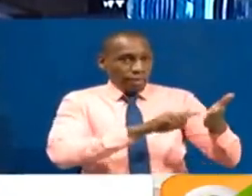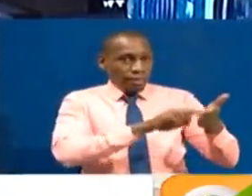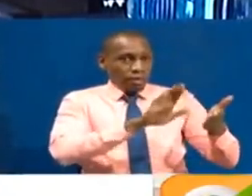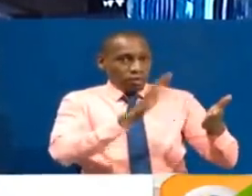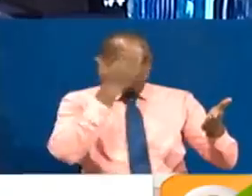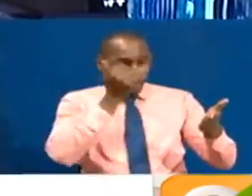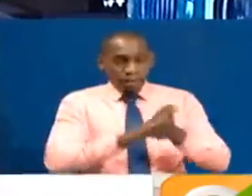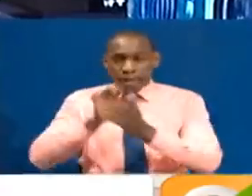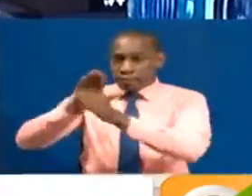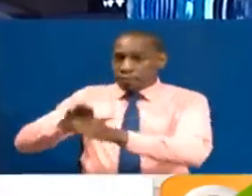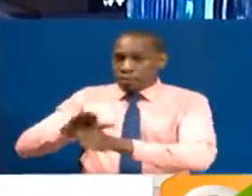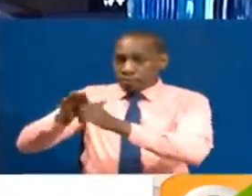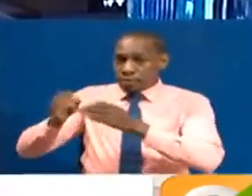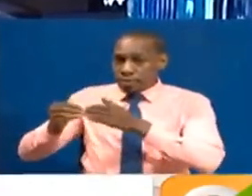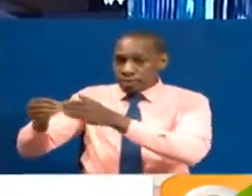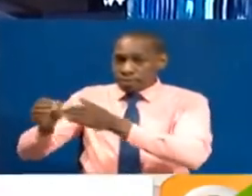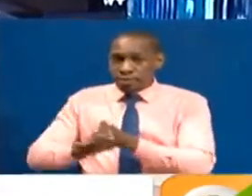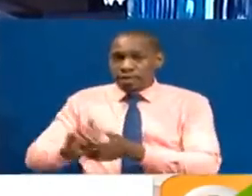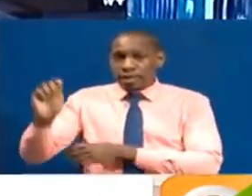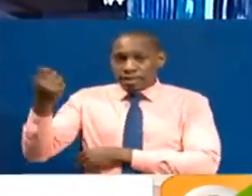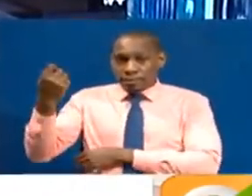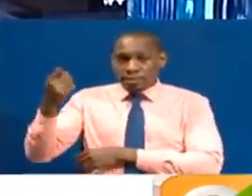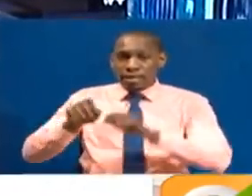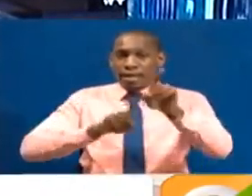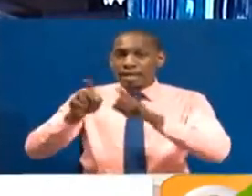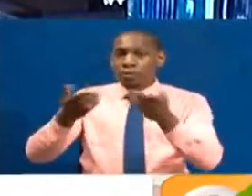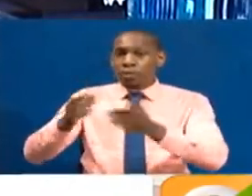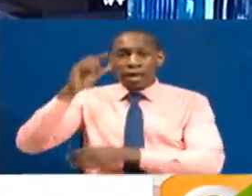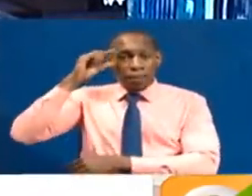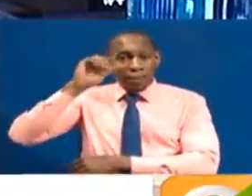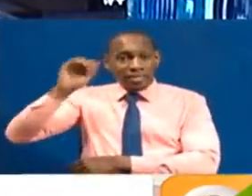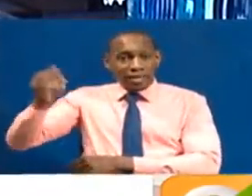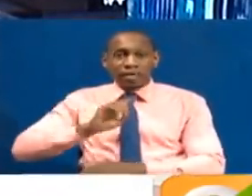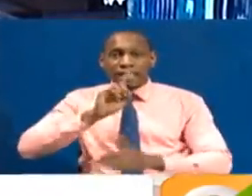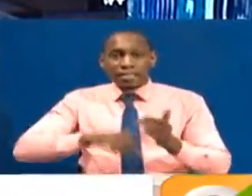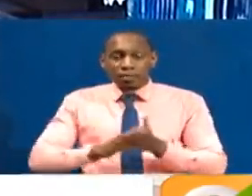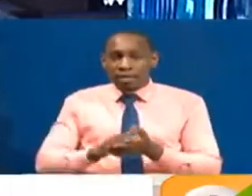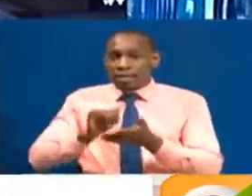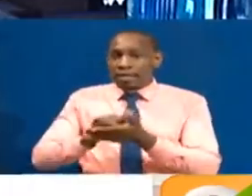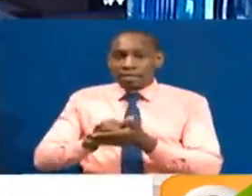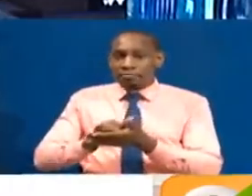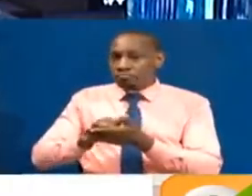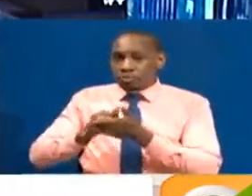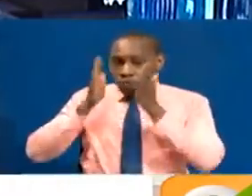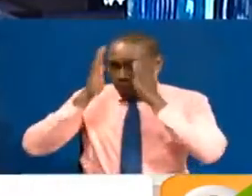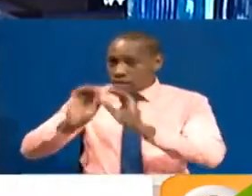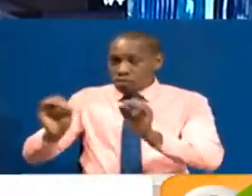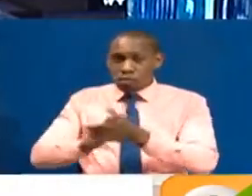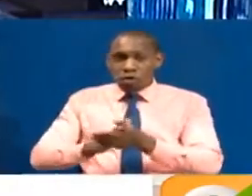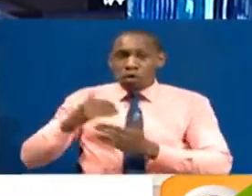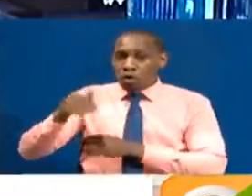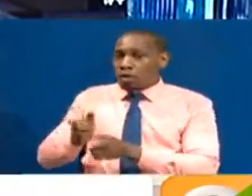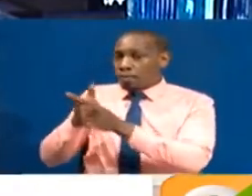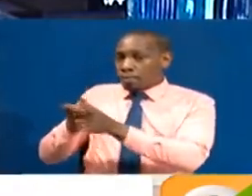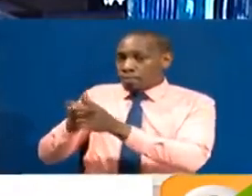him of undermining his leadership. The head of state, who's on a tour of Mombasa County, said that he will not be distracted by the